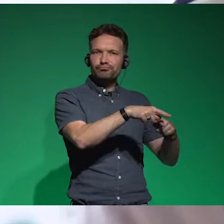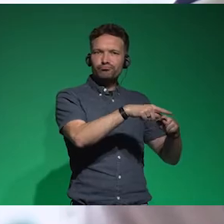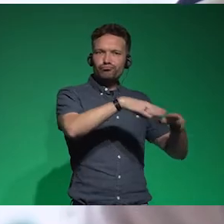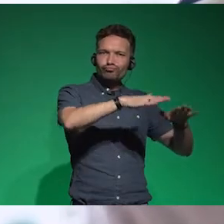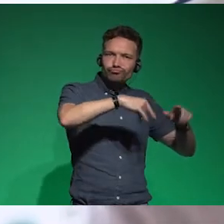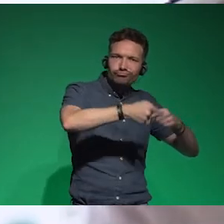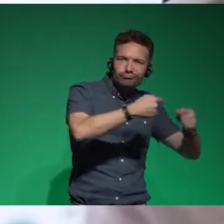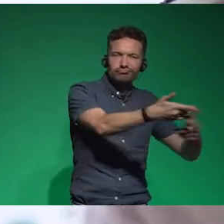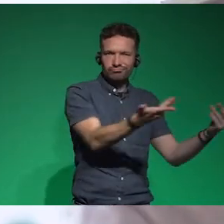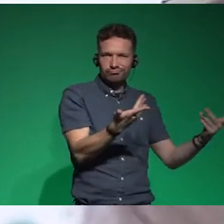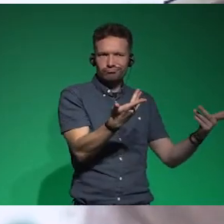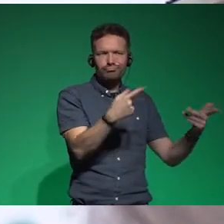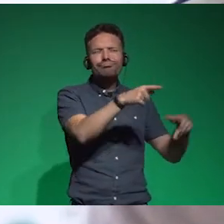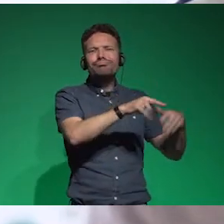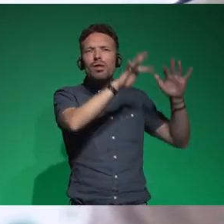always make